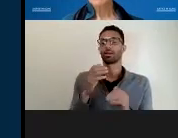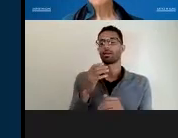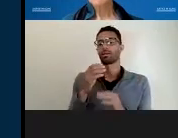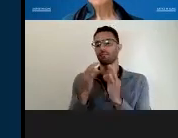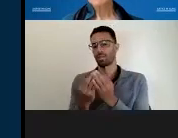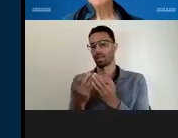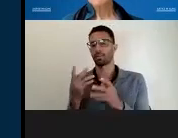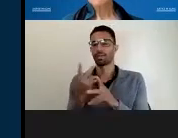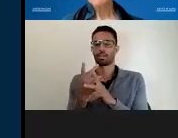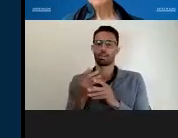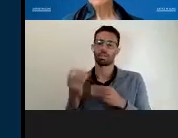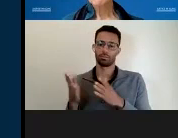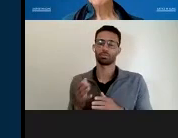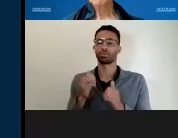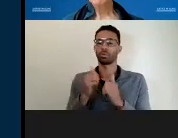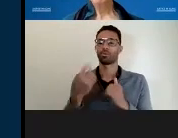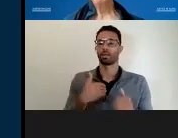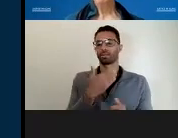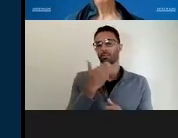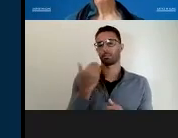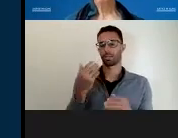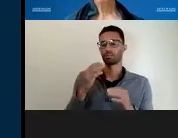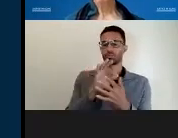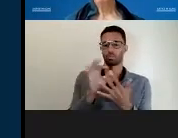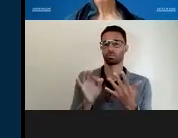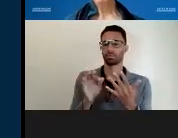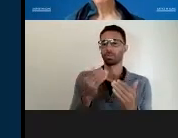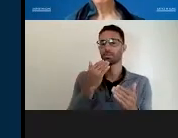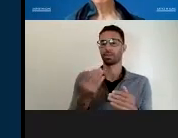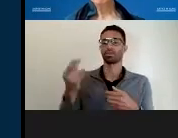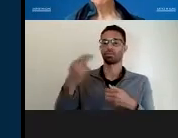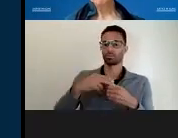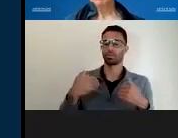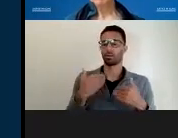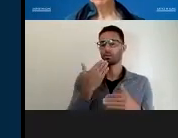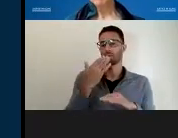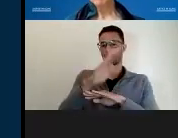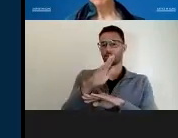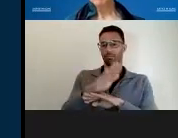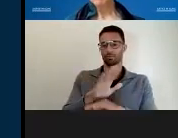better choice. Thank you so much for joining us today. Have a good afternoon, everyone.